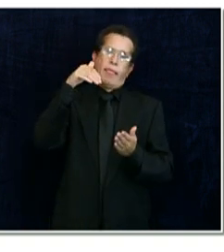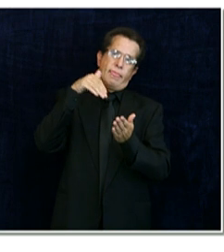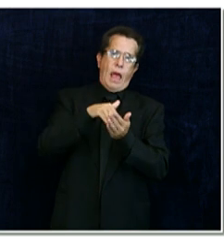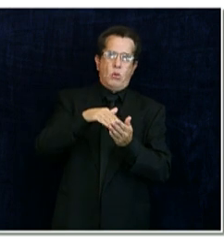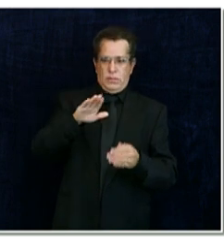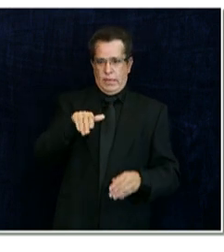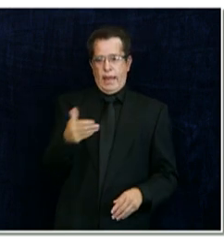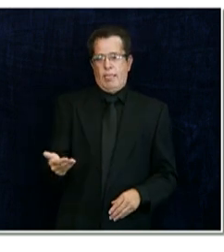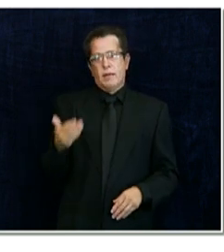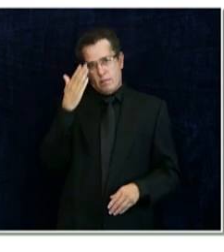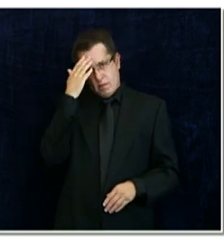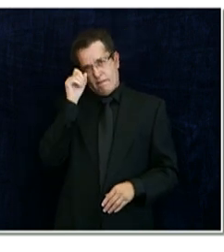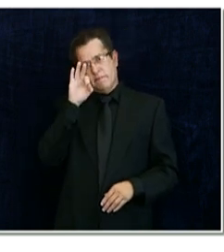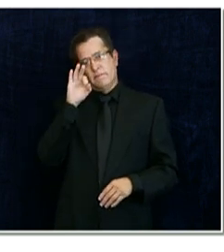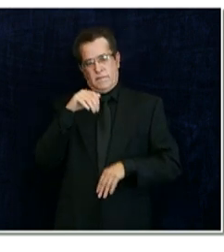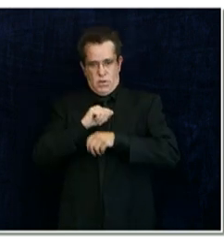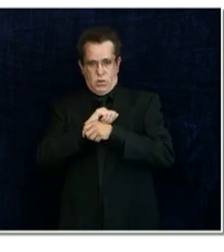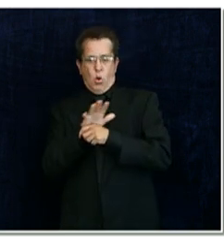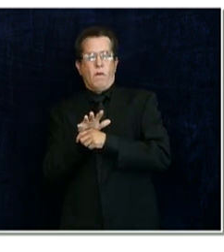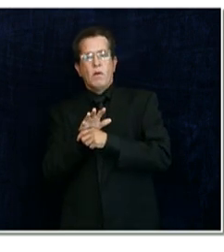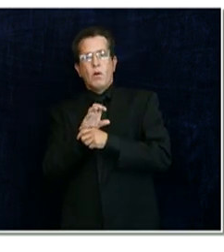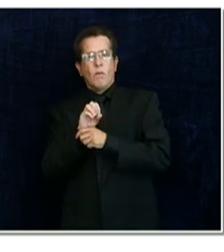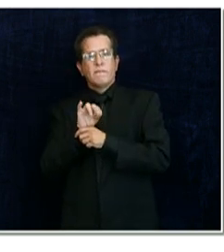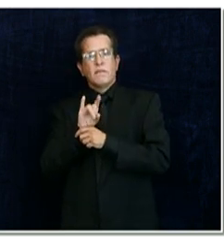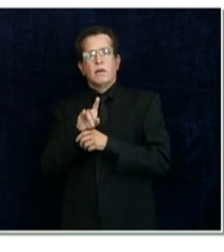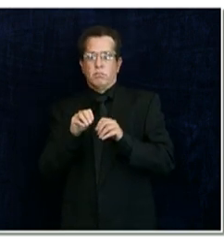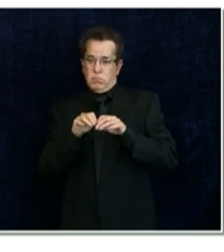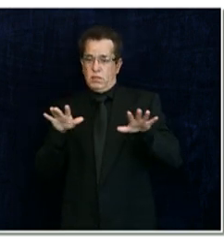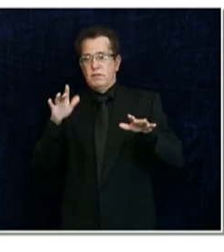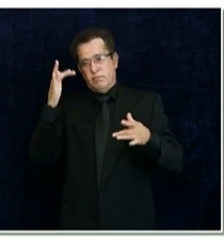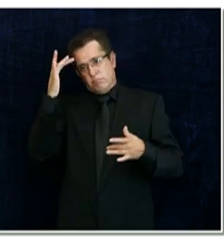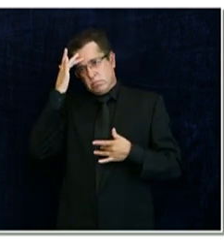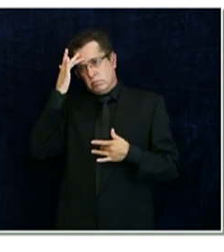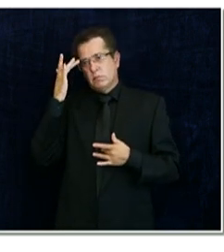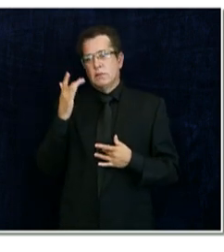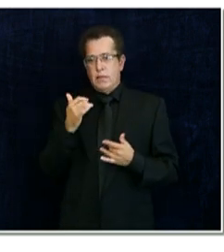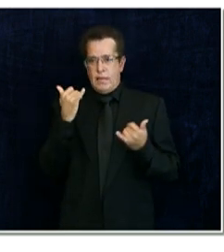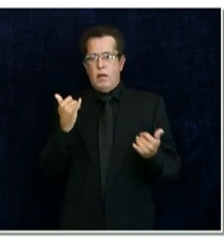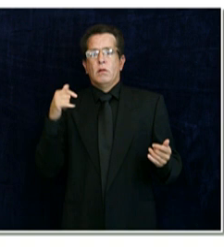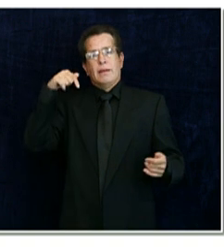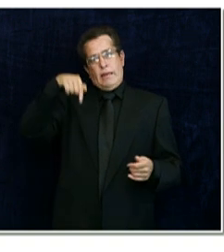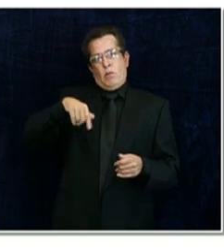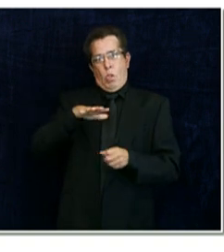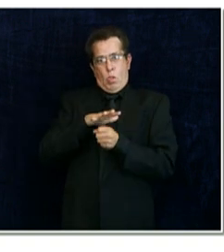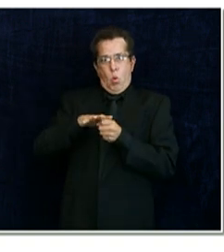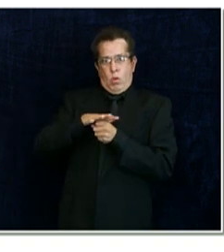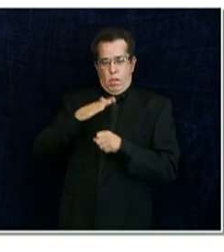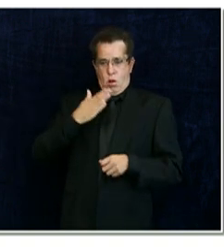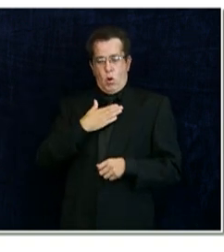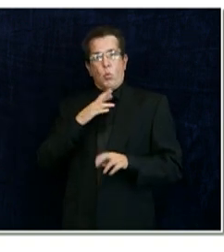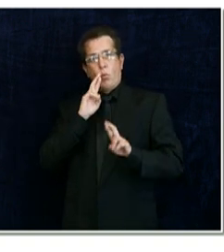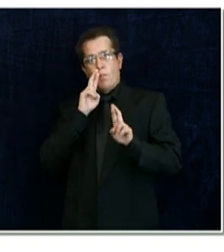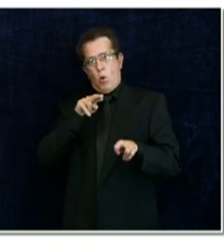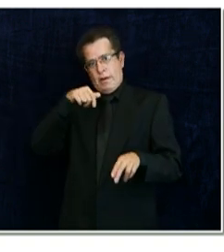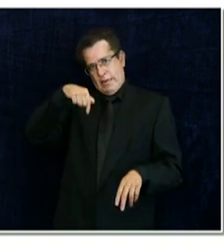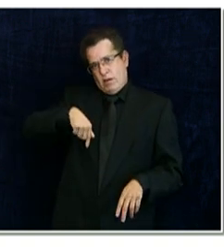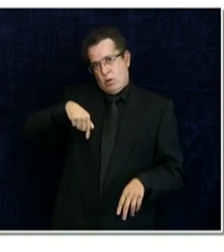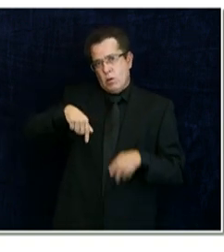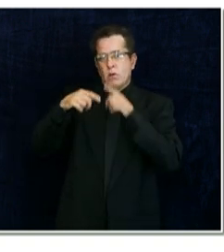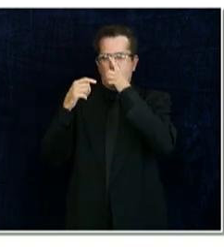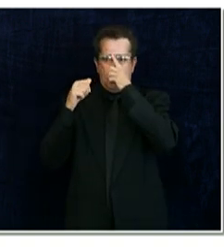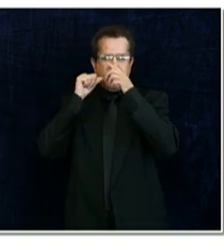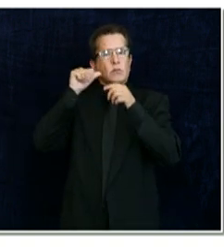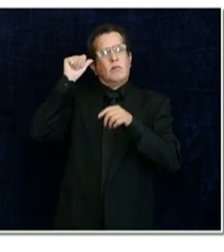150,000 deaths due to COVID-19. Today's local statistics in San Diego County are from reports as of